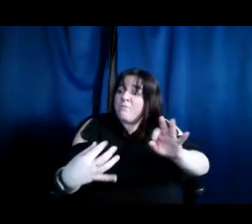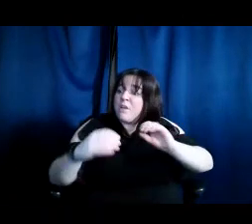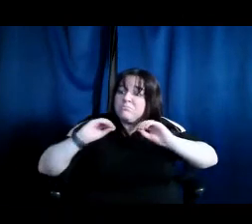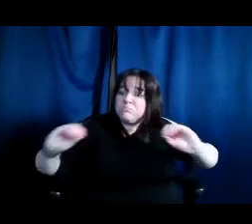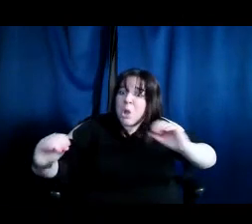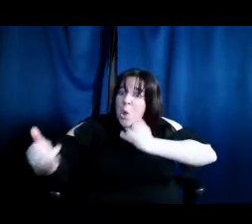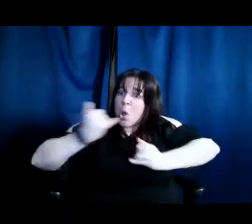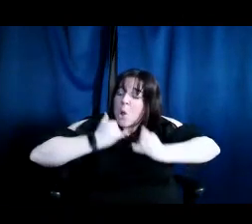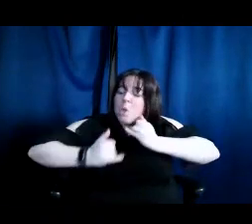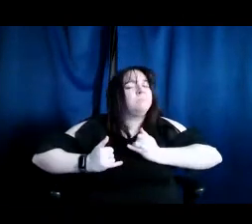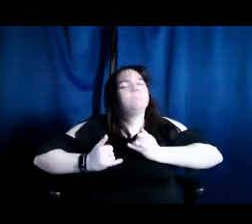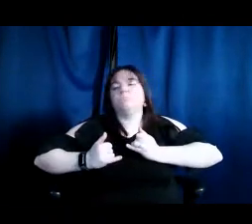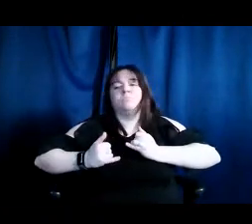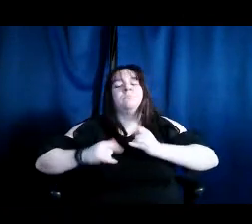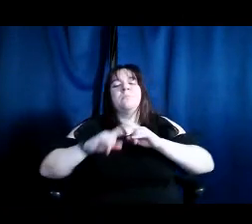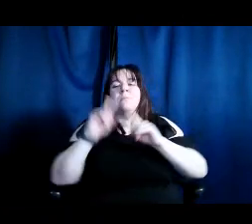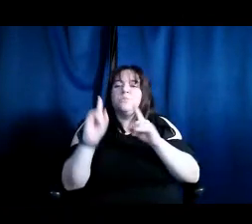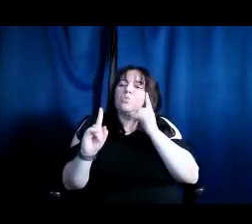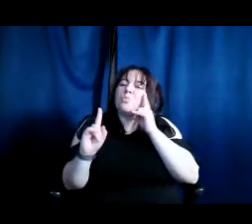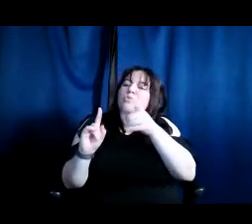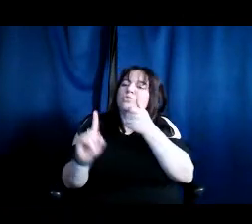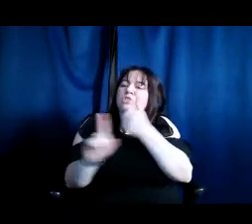also. Through our